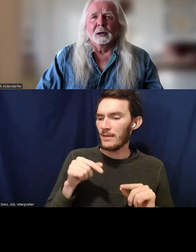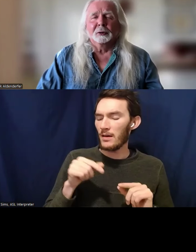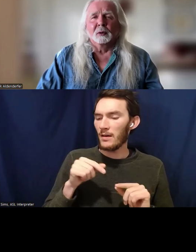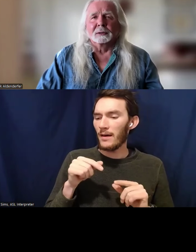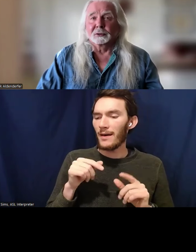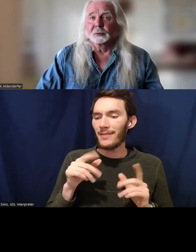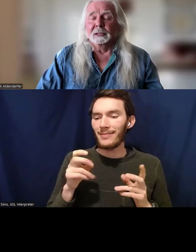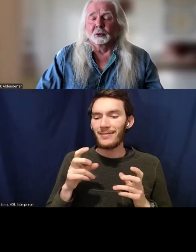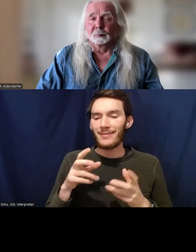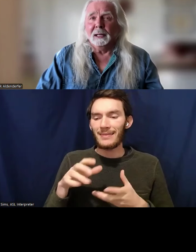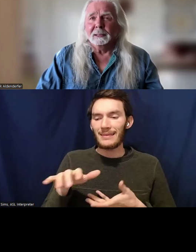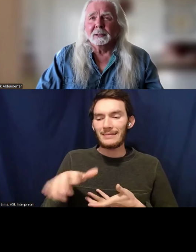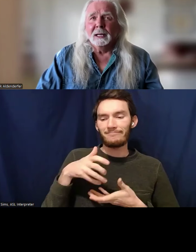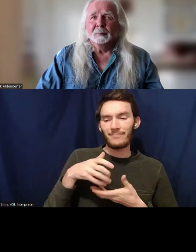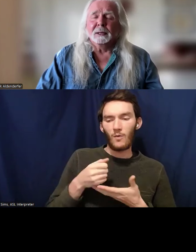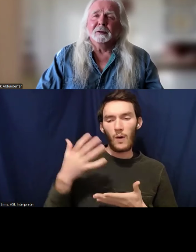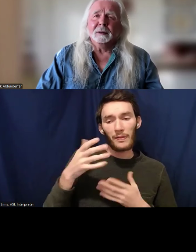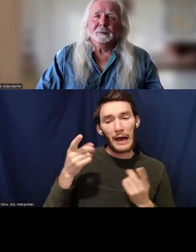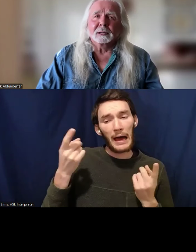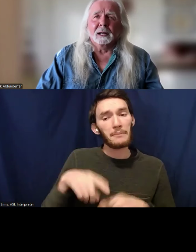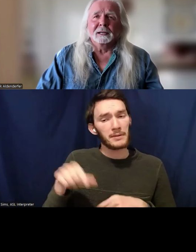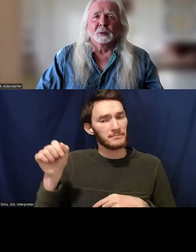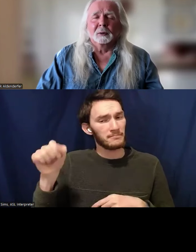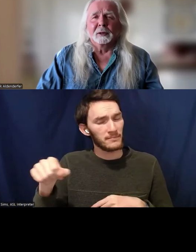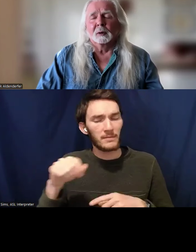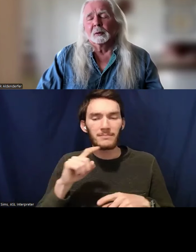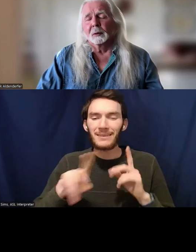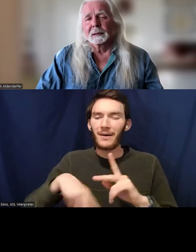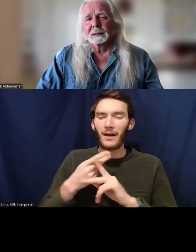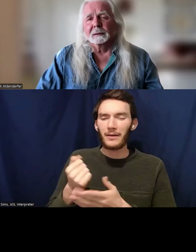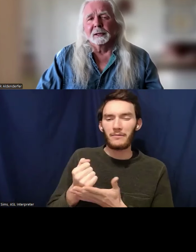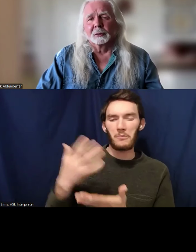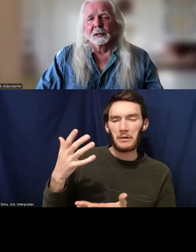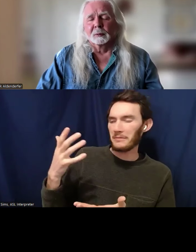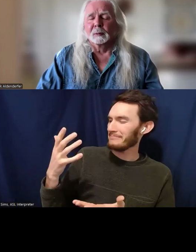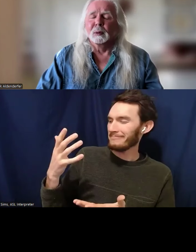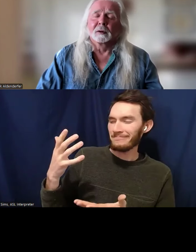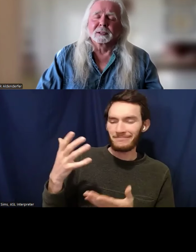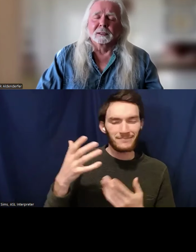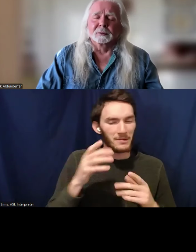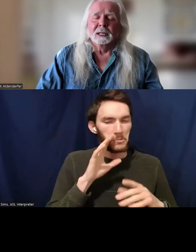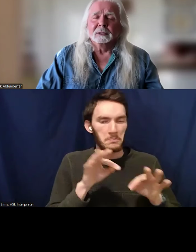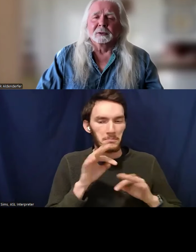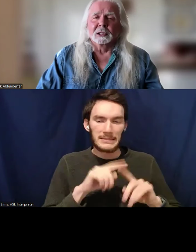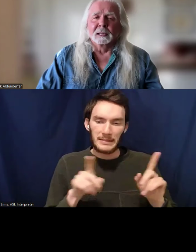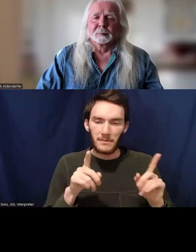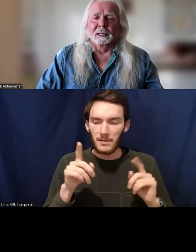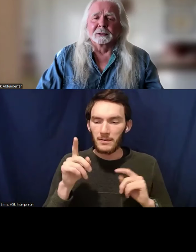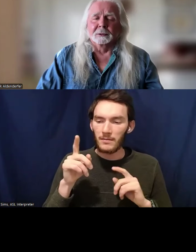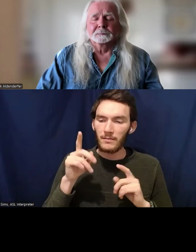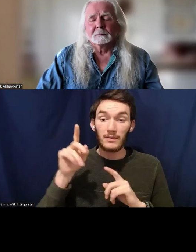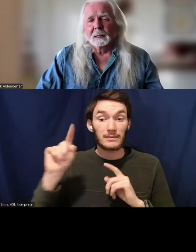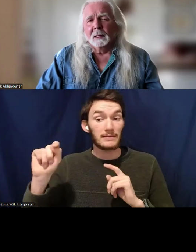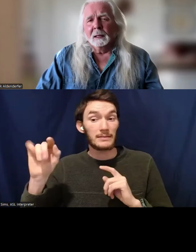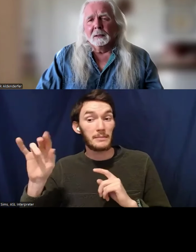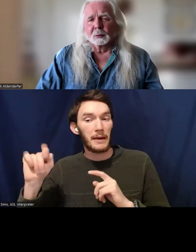of wealth certainly took place, but a very different kind of wealth than what we're going to see later on when we move ourselves to the Tibetan